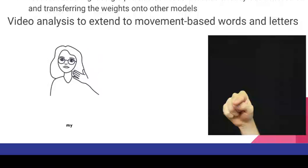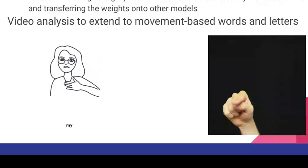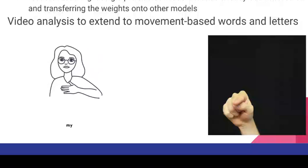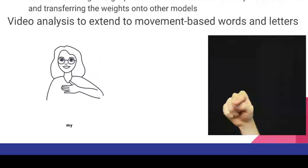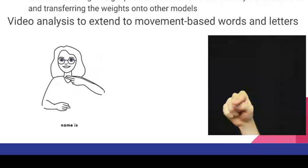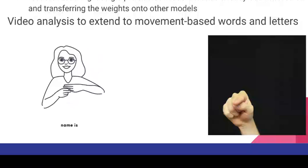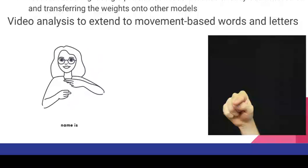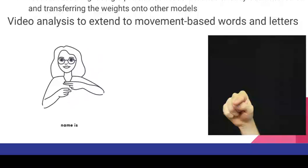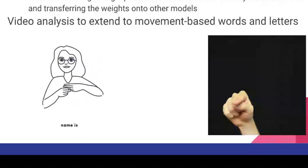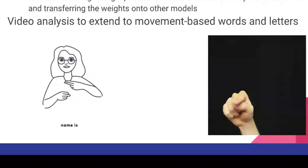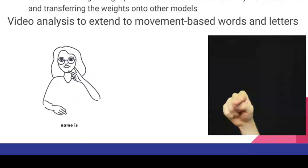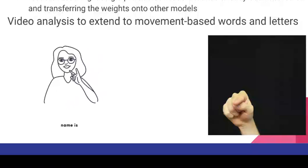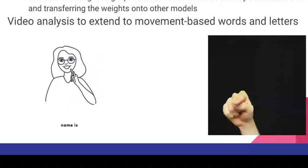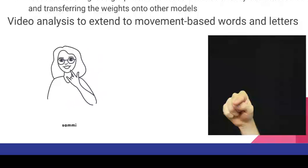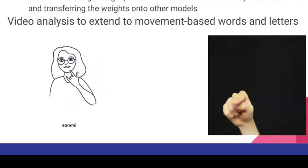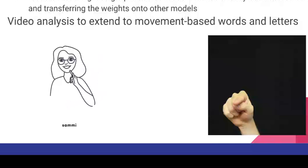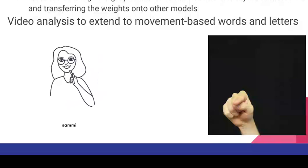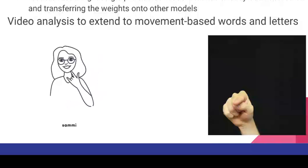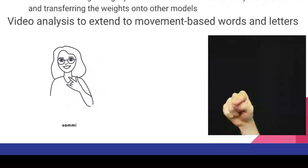analysis. So